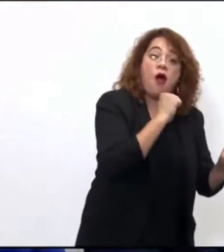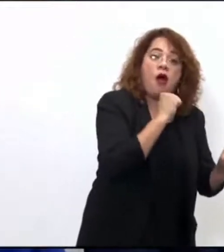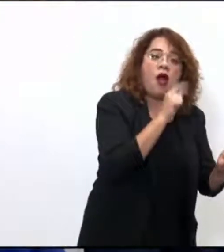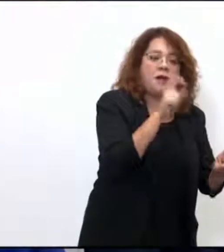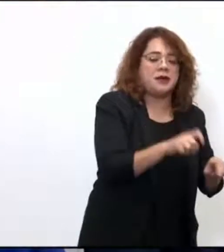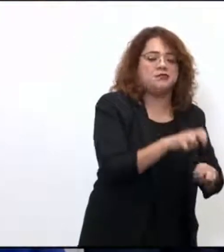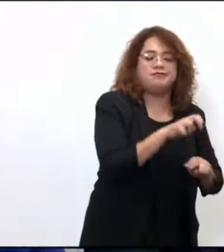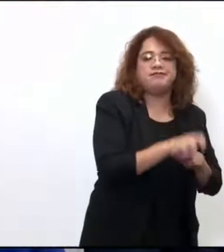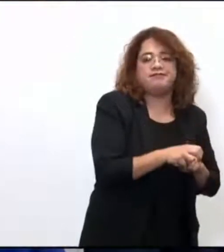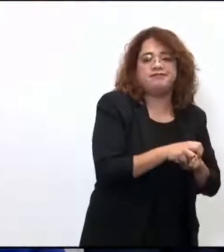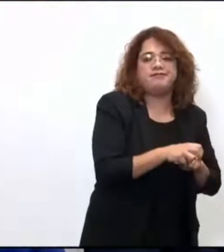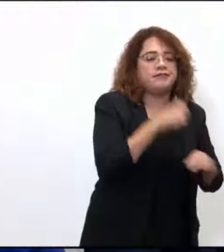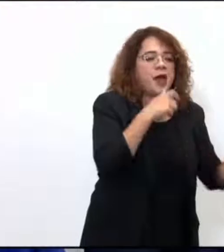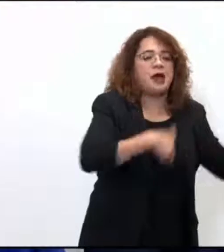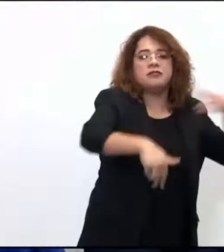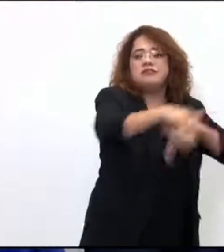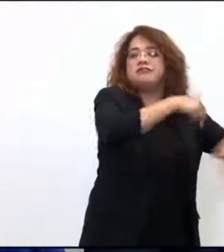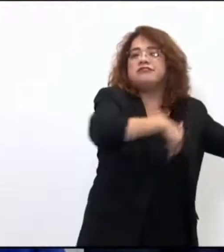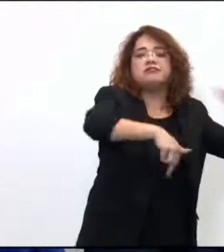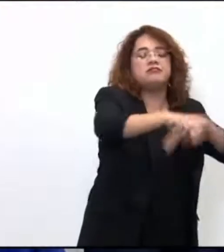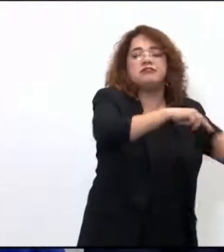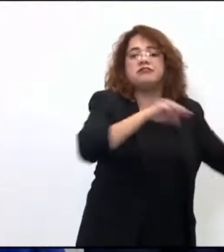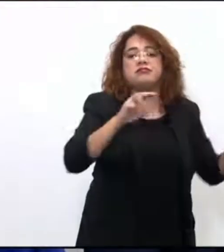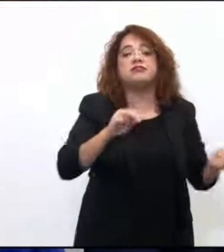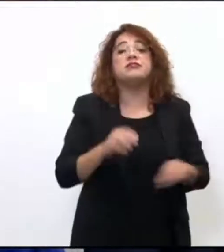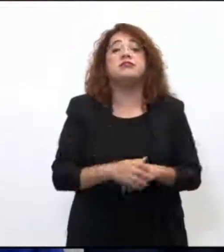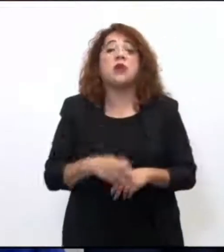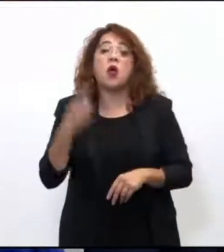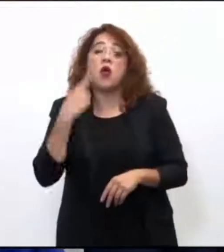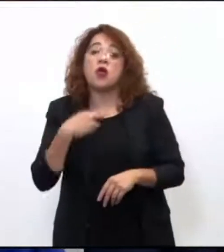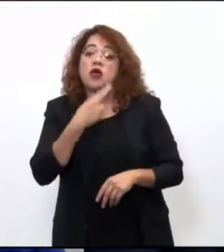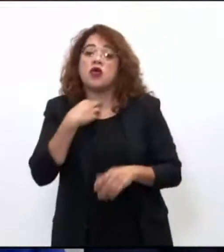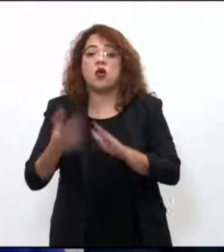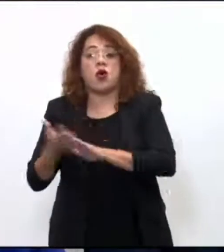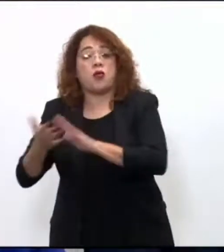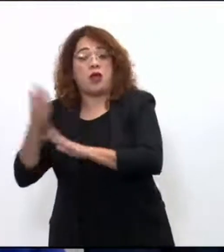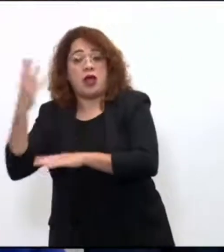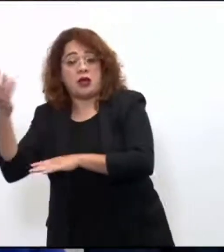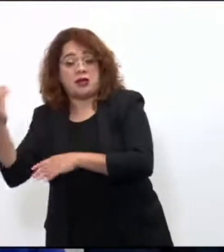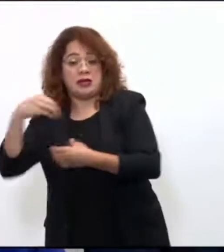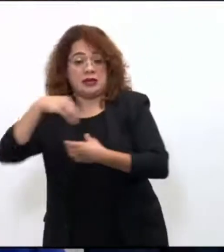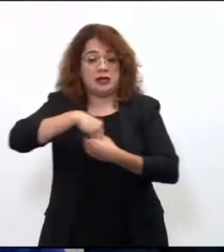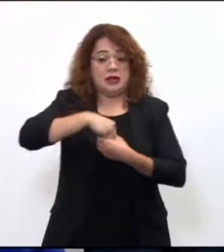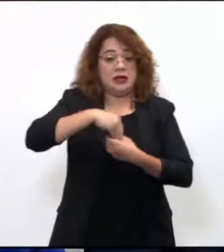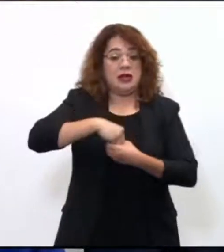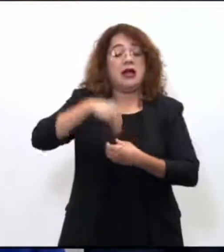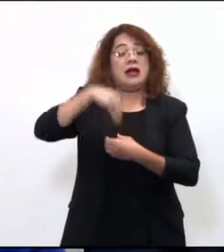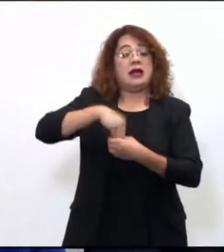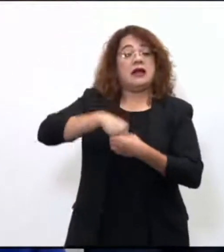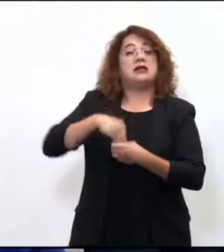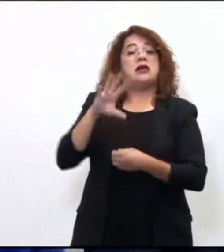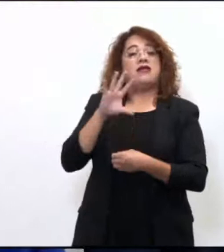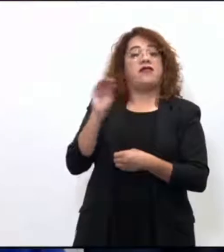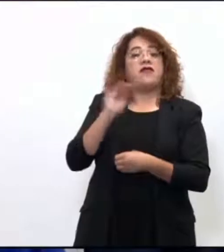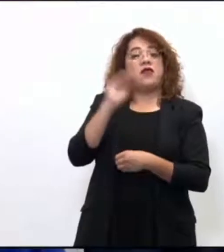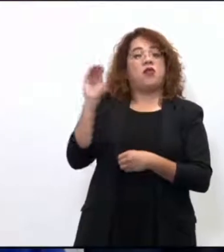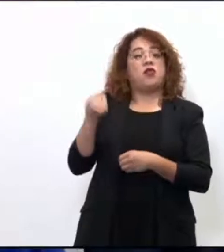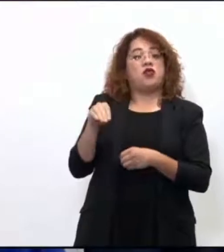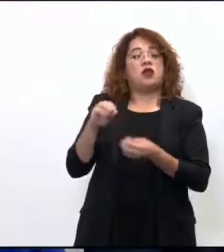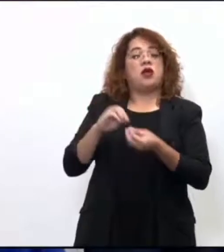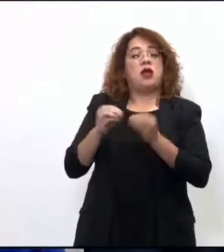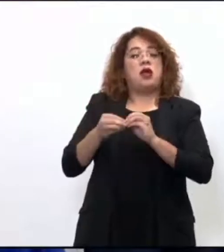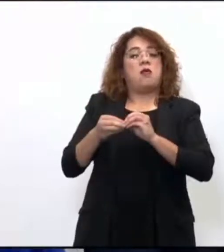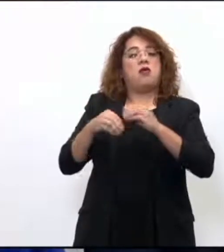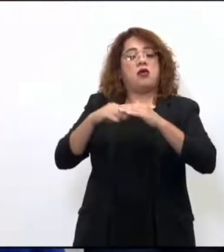Restaurants may operate indoors and outdoors. Indoor capacity is limited to 50% of the maximum